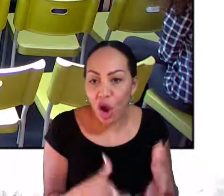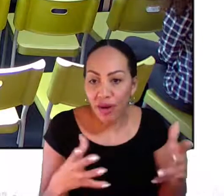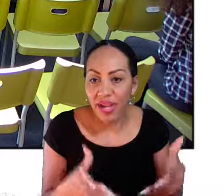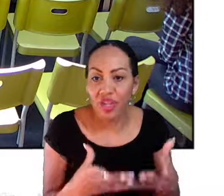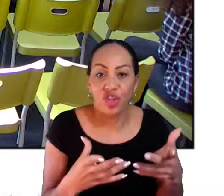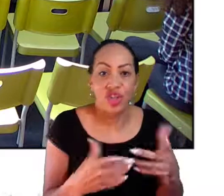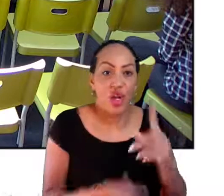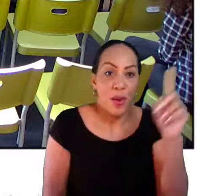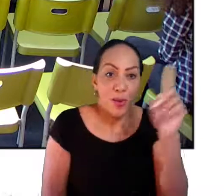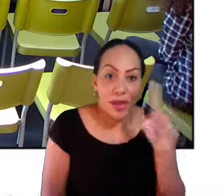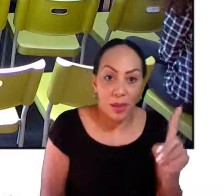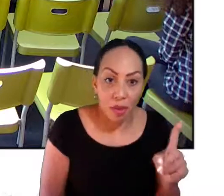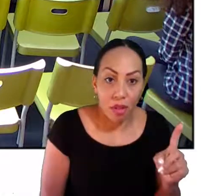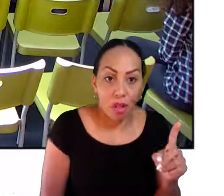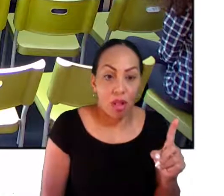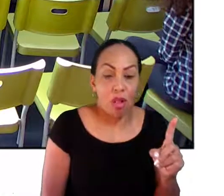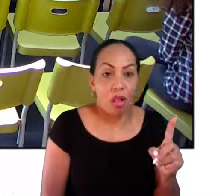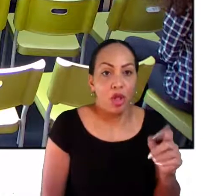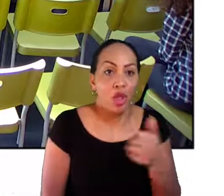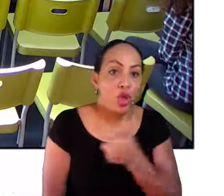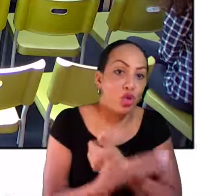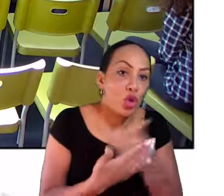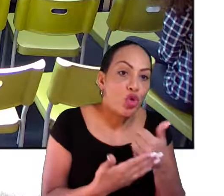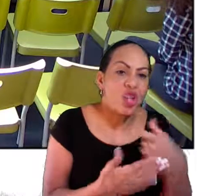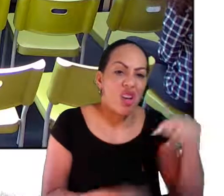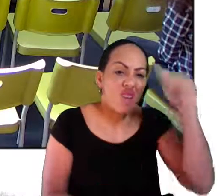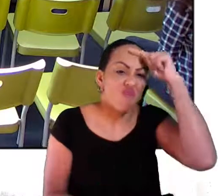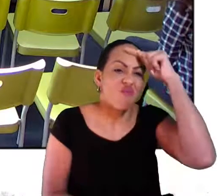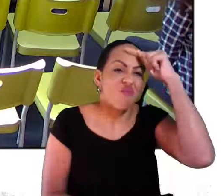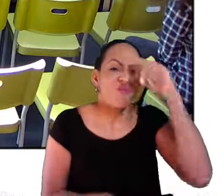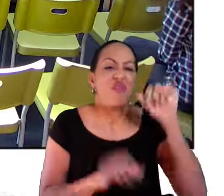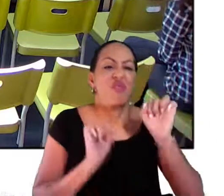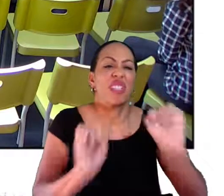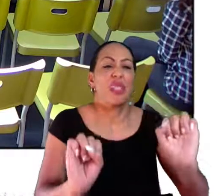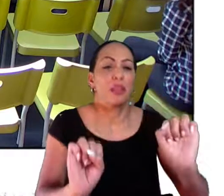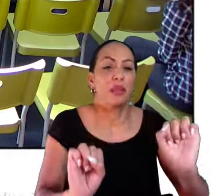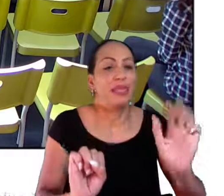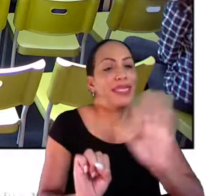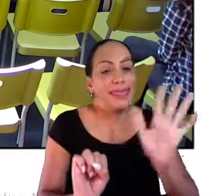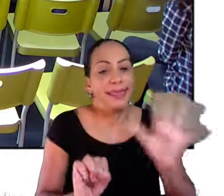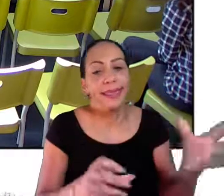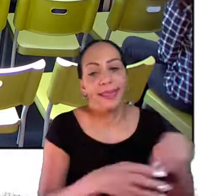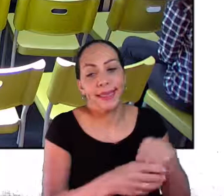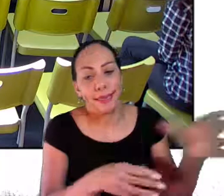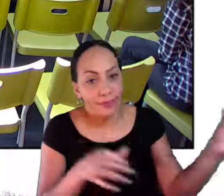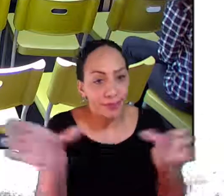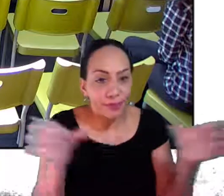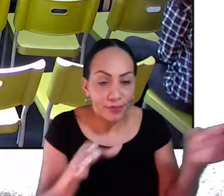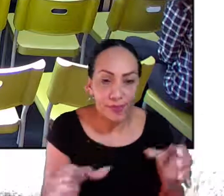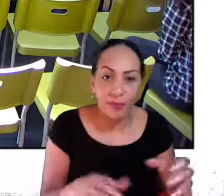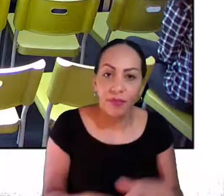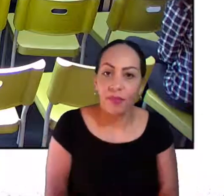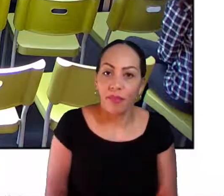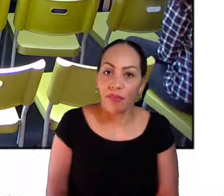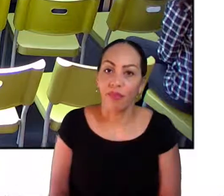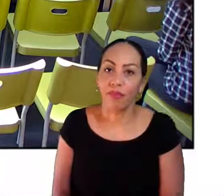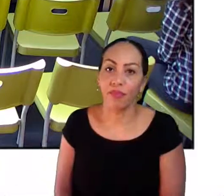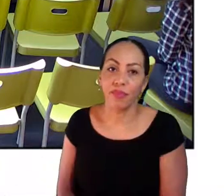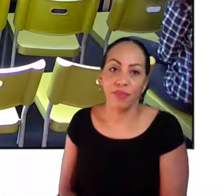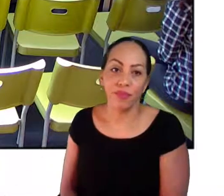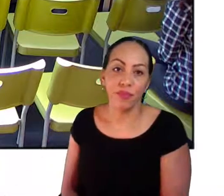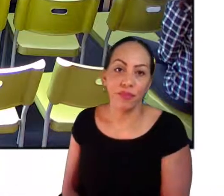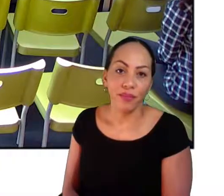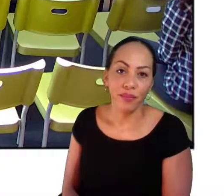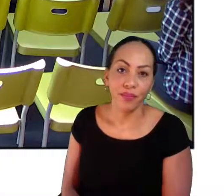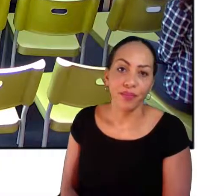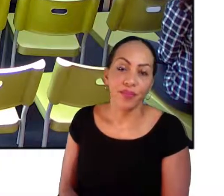that was outside of our remit. I think having that little space to go, do you want to be more inclusive? People go, well, we are being inclusive, but then if you can break that